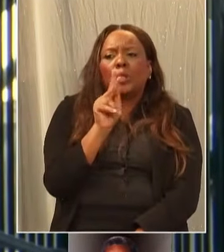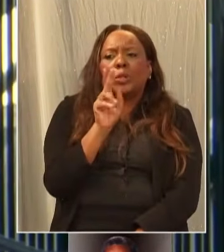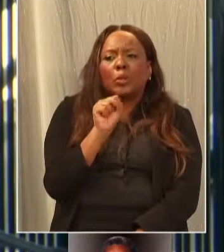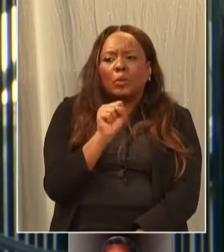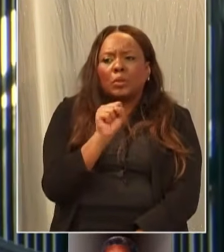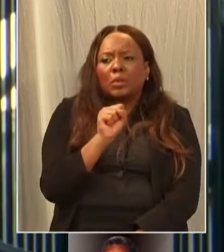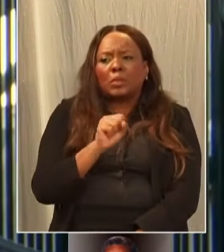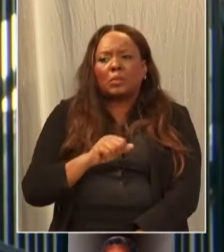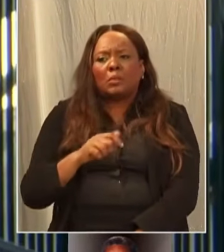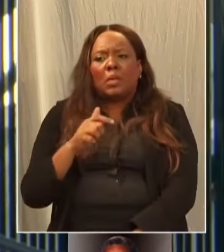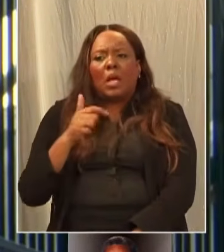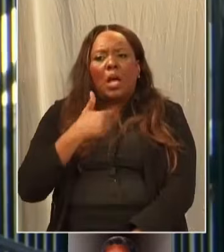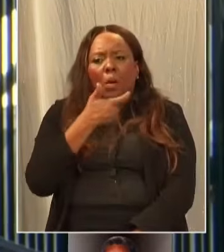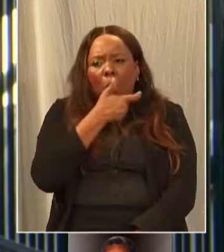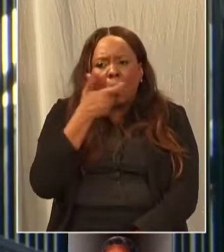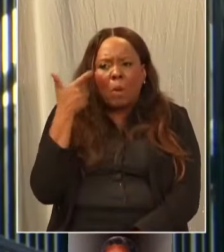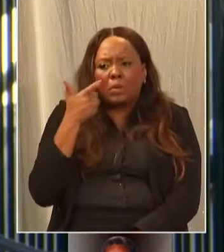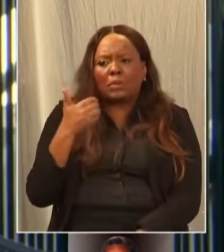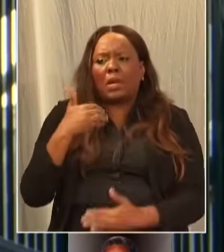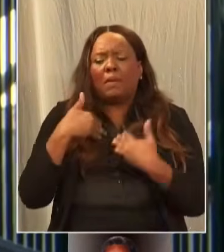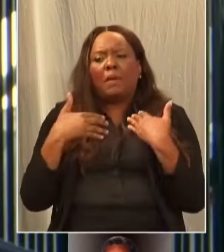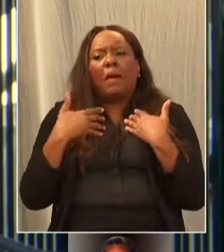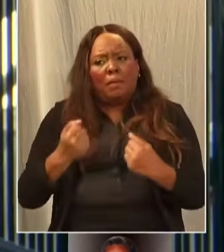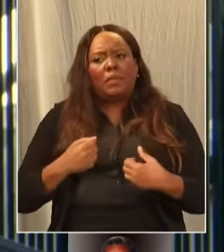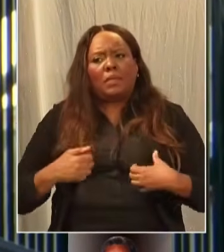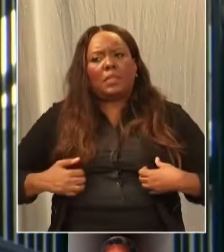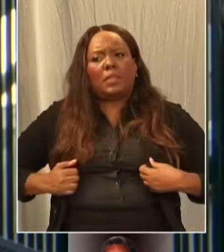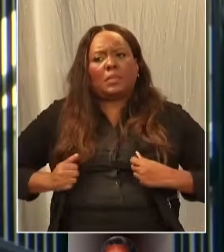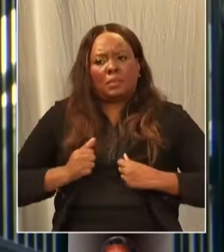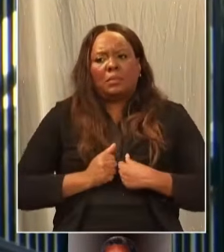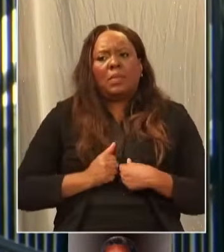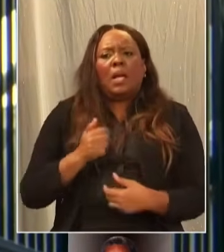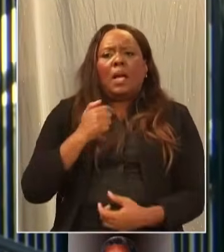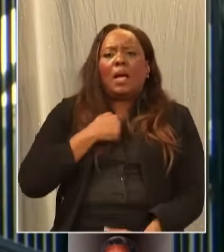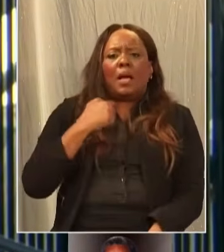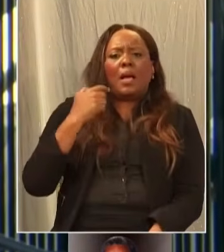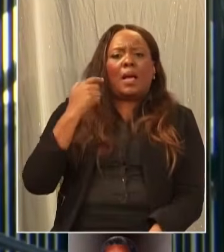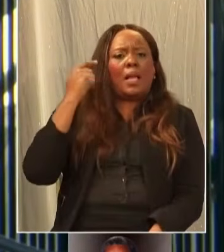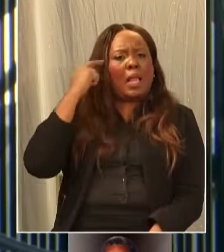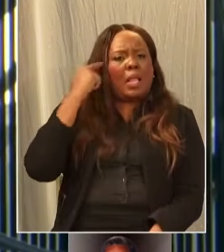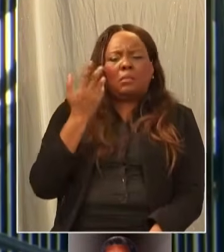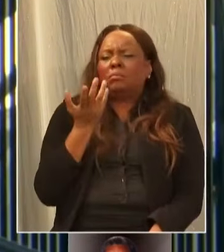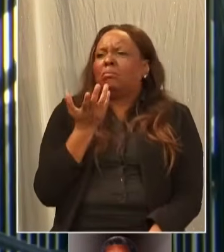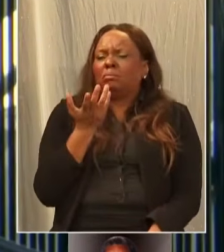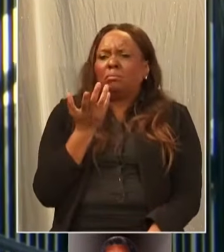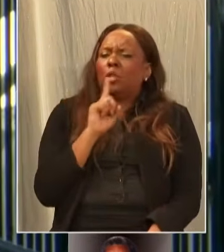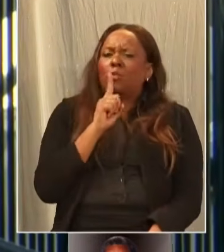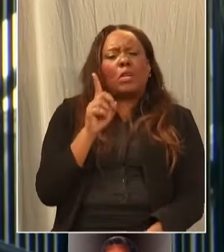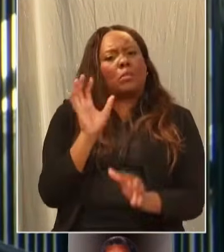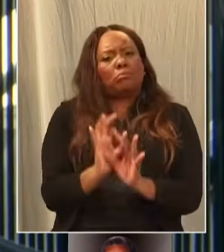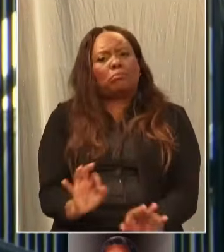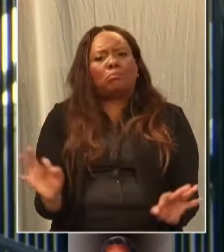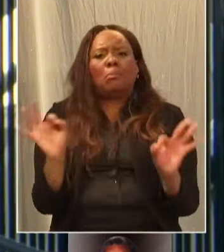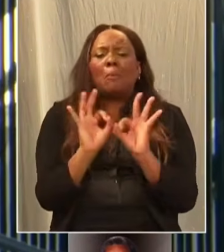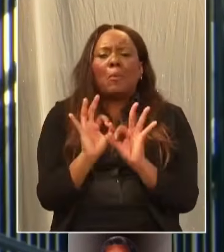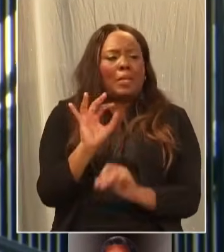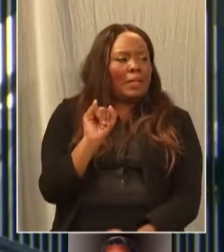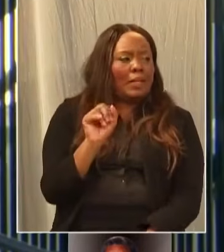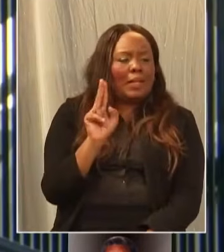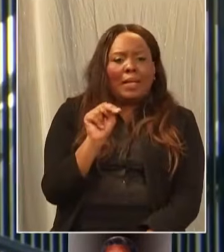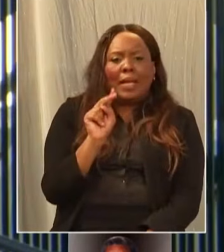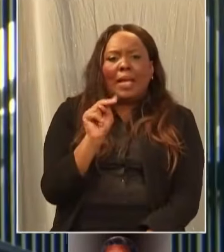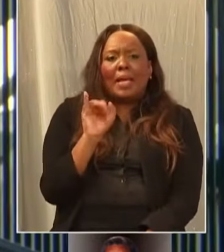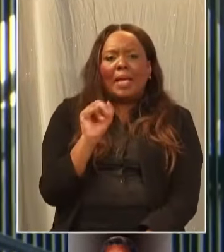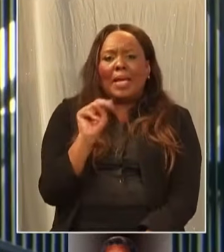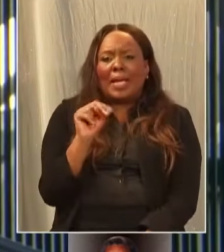Watching gave me confidence, and I was able to contribute a worthwhile innings myself.